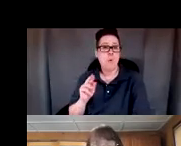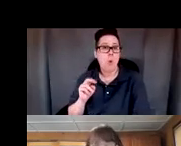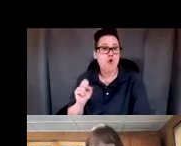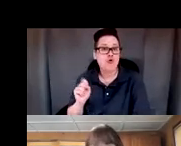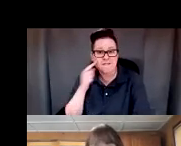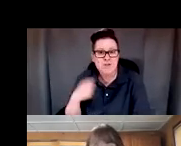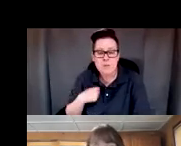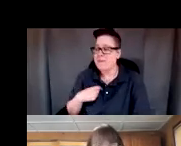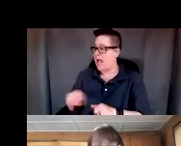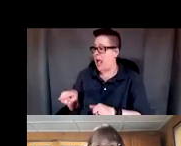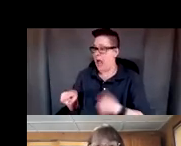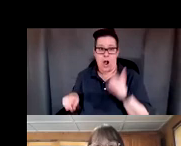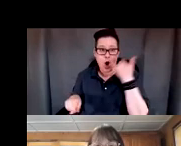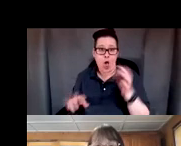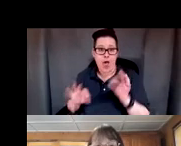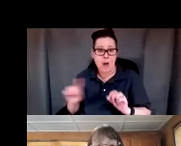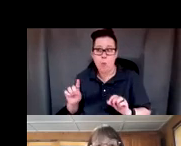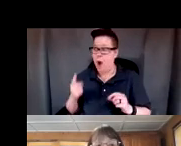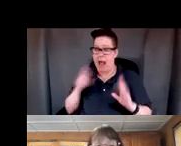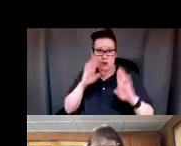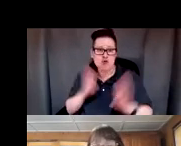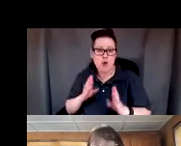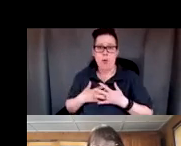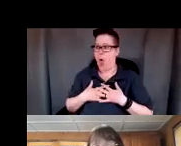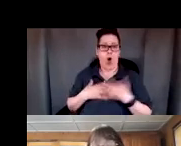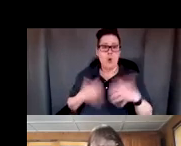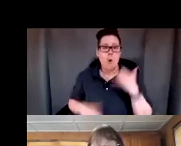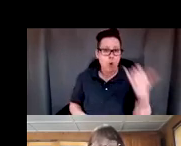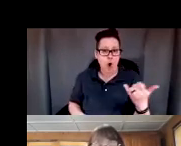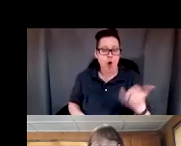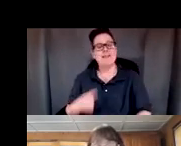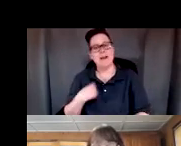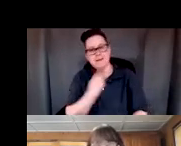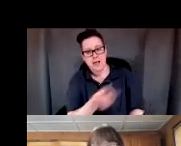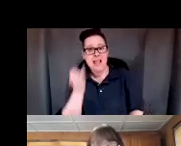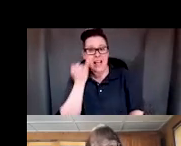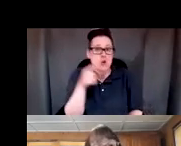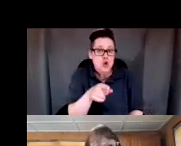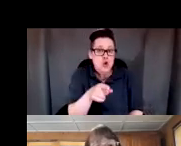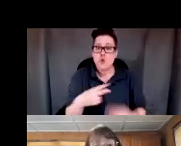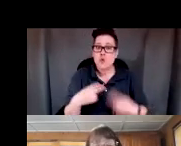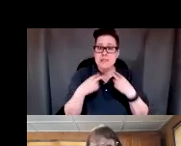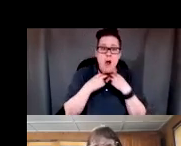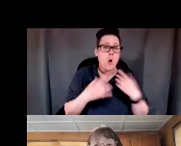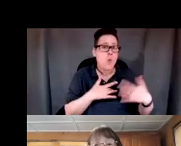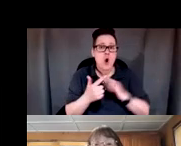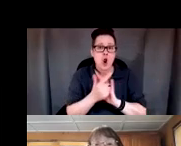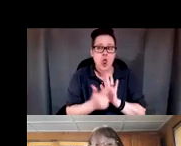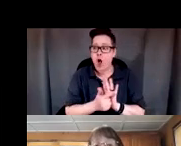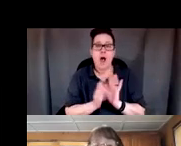else going on. So they don't want to call. I tell people, if you're in that boat,